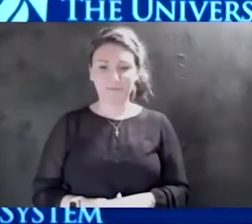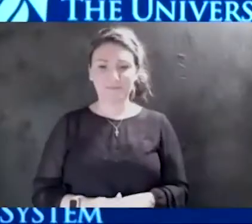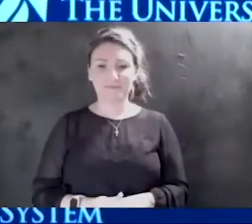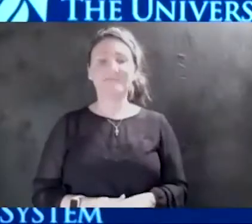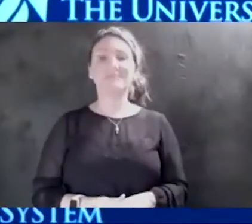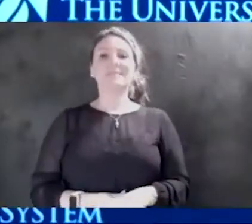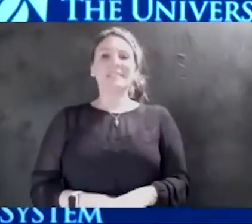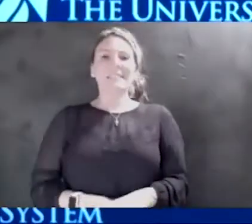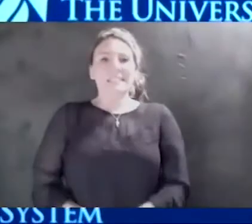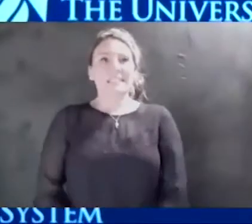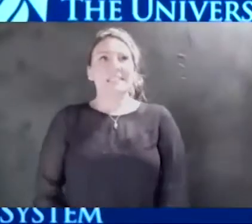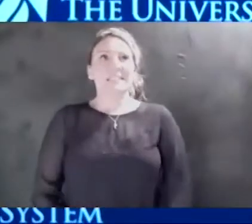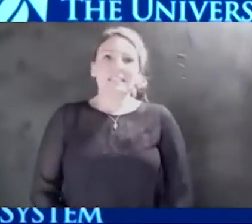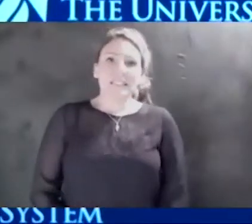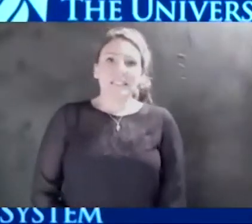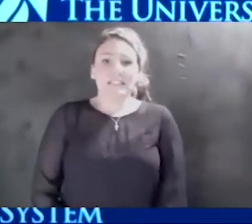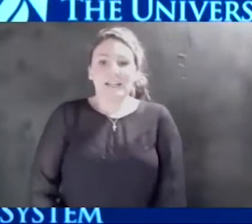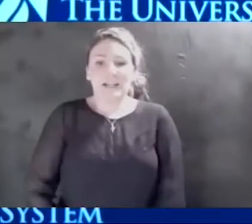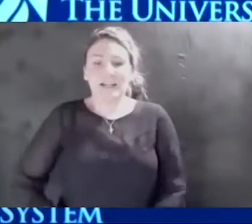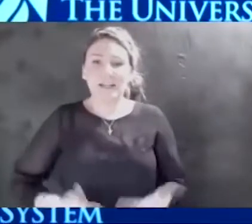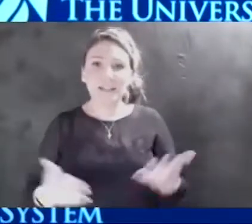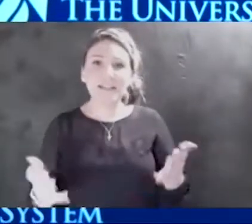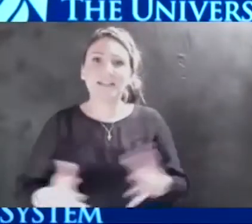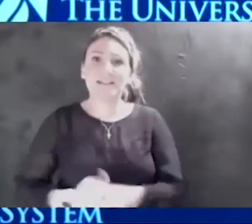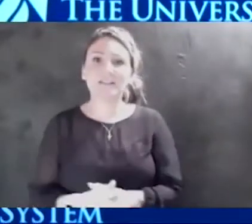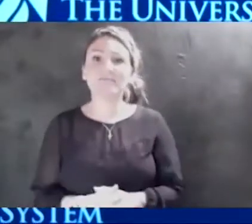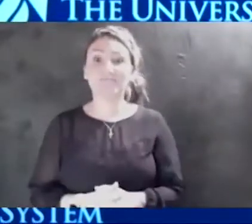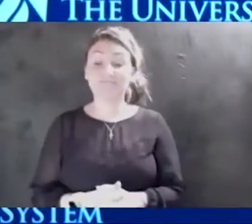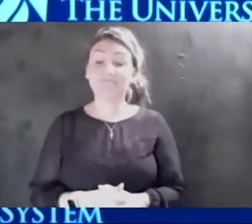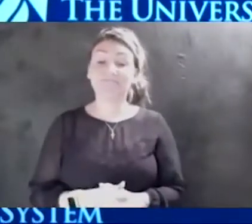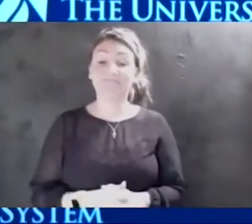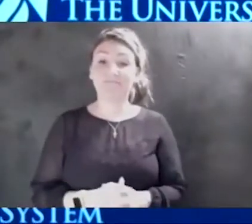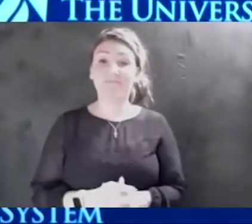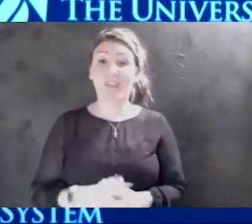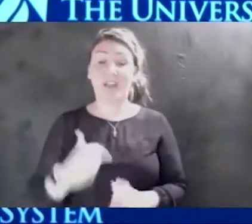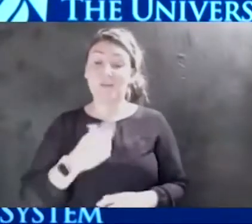Hang in there. And then I would say this.